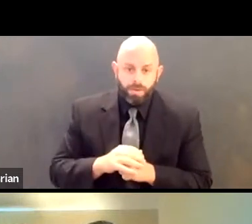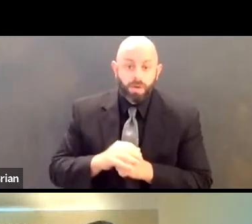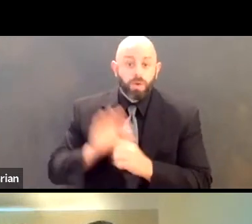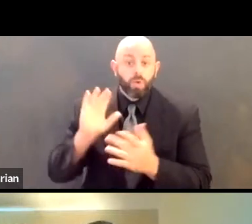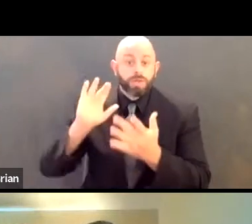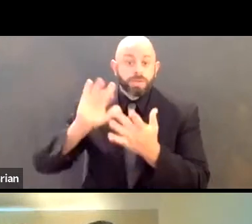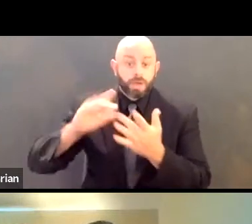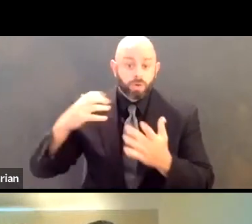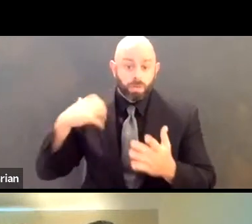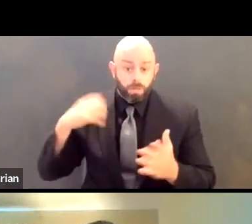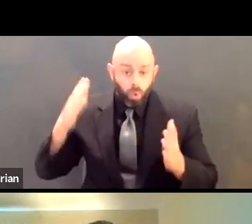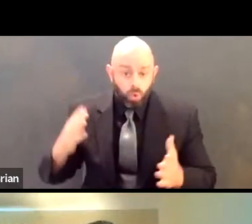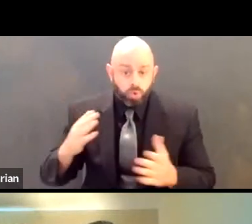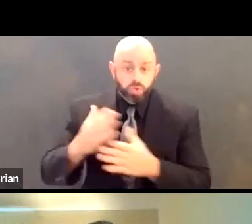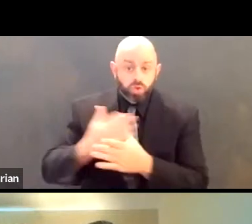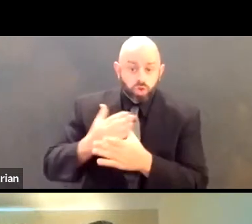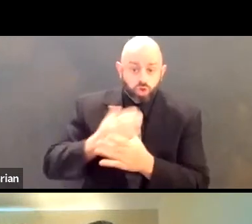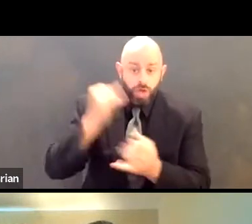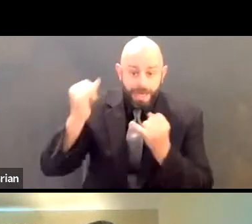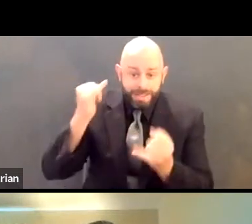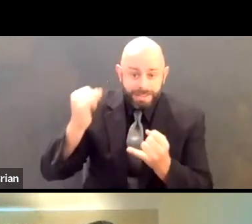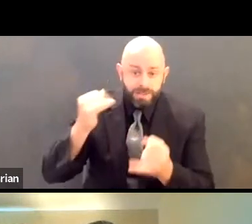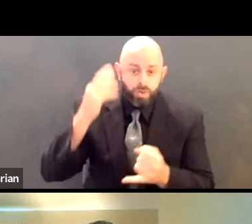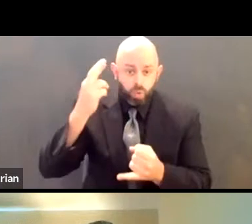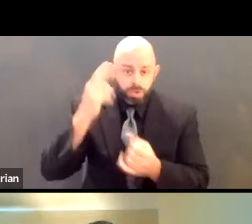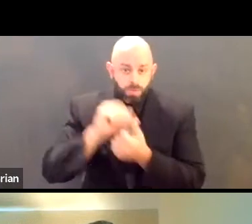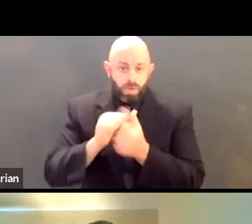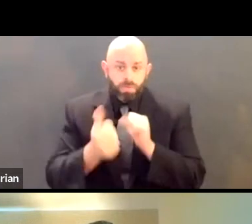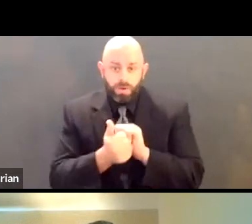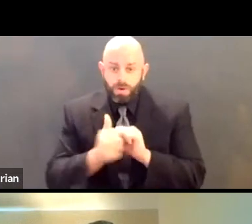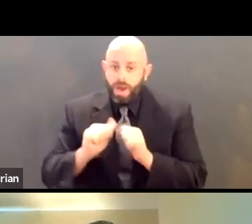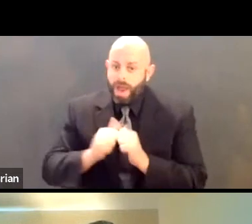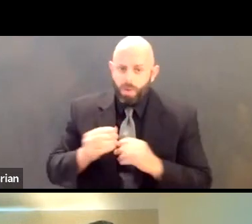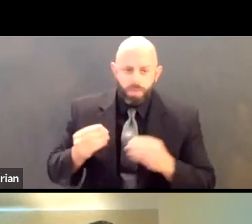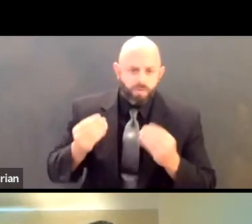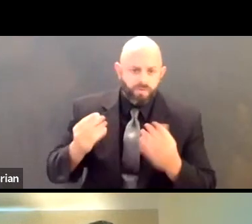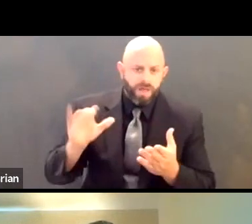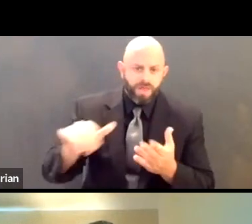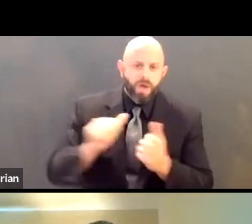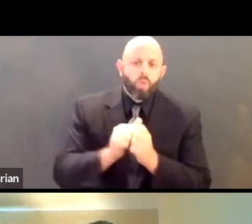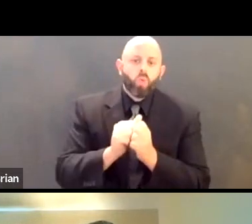sharing ideas of what is reasonable accommodations and how to provide that without a hardship on them.